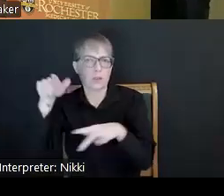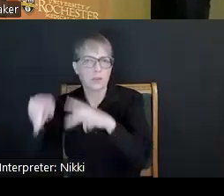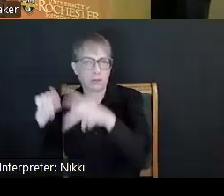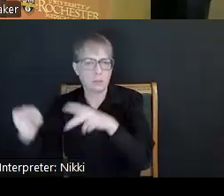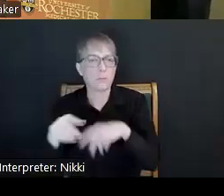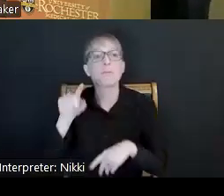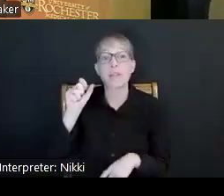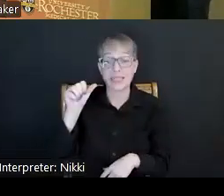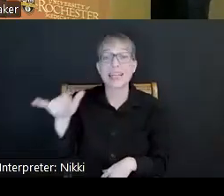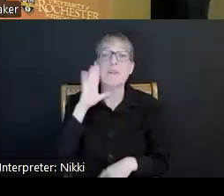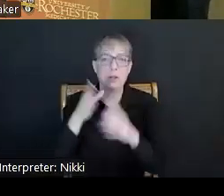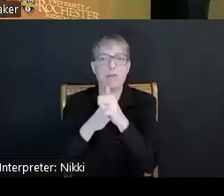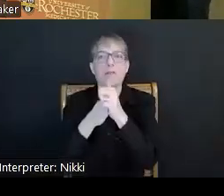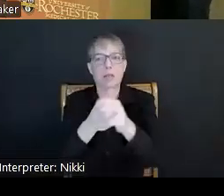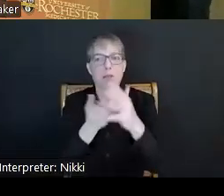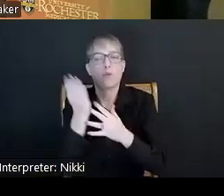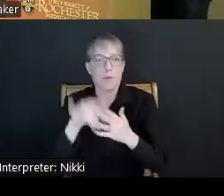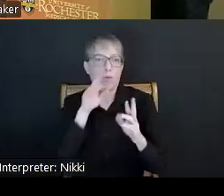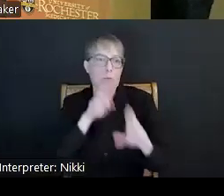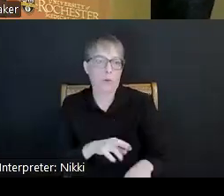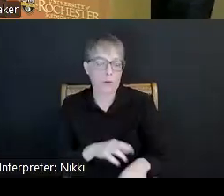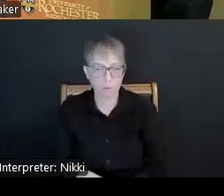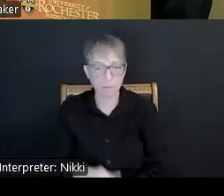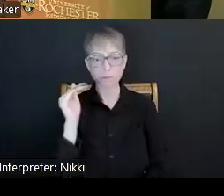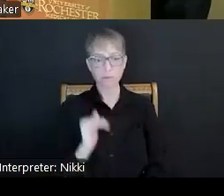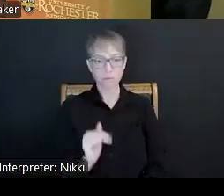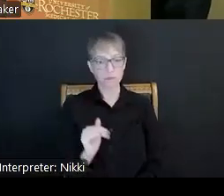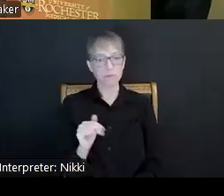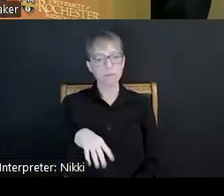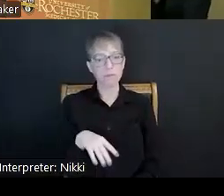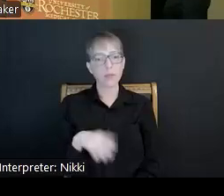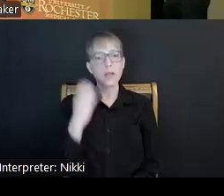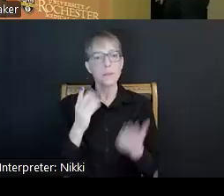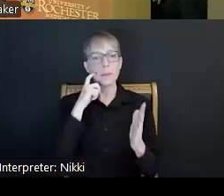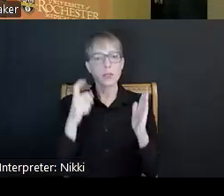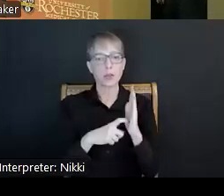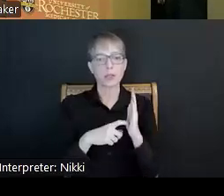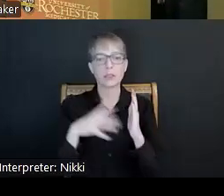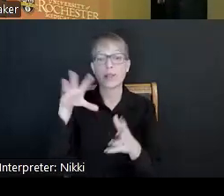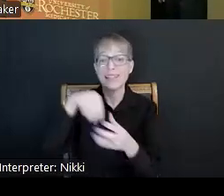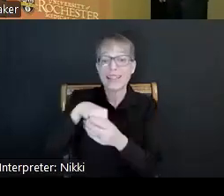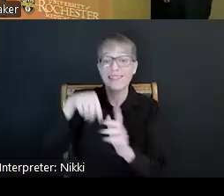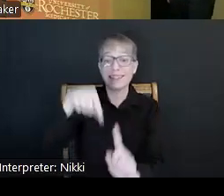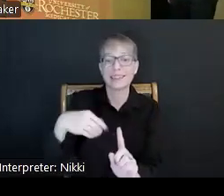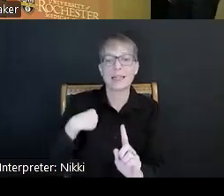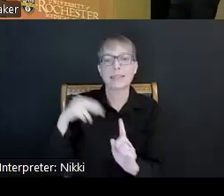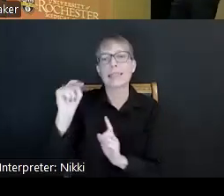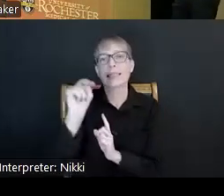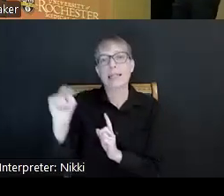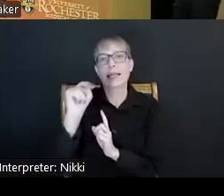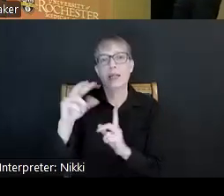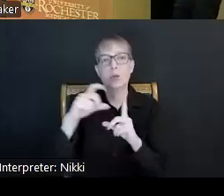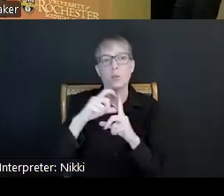this report real quick here. You might notice that there is an N-word within this quote. It's